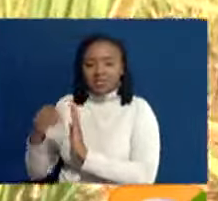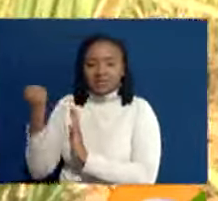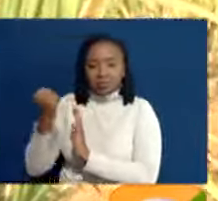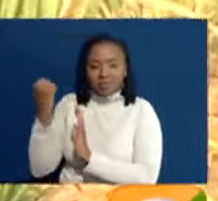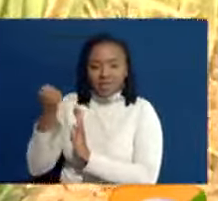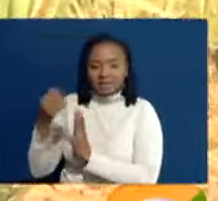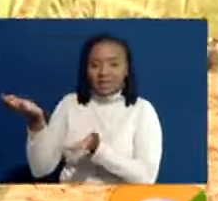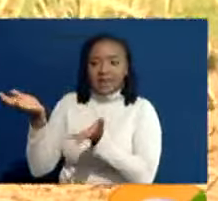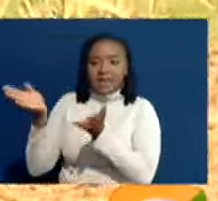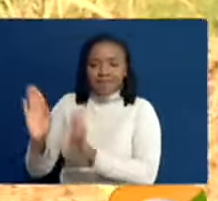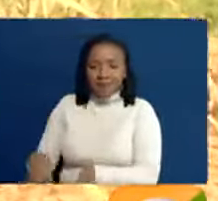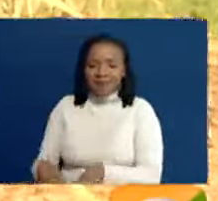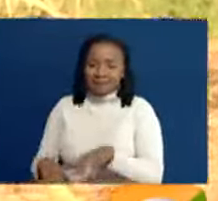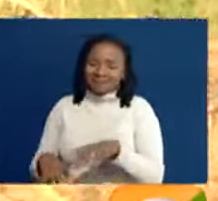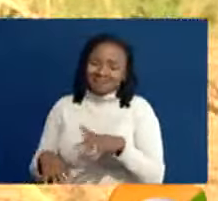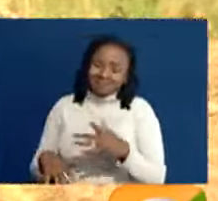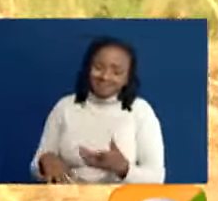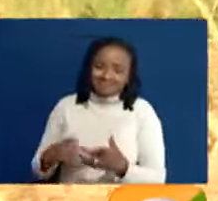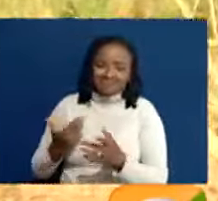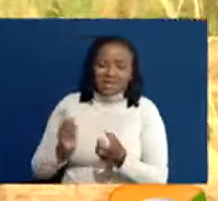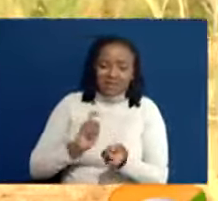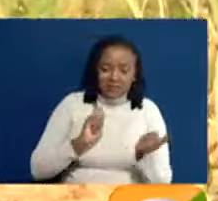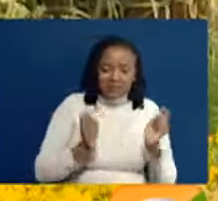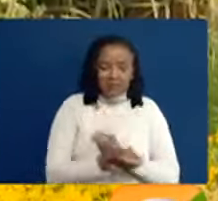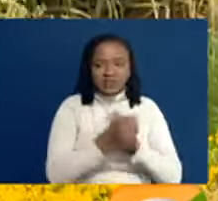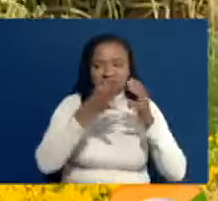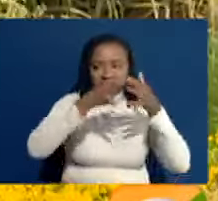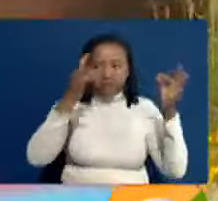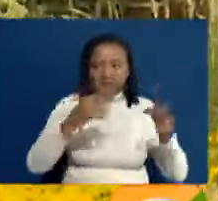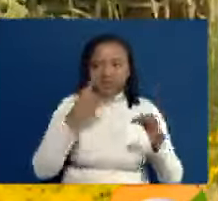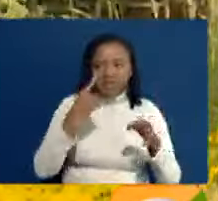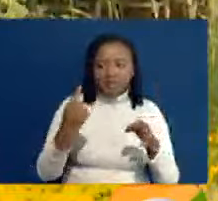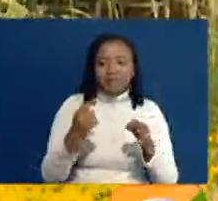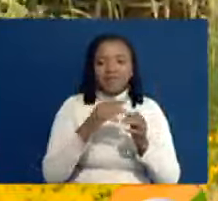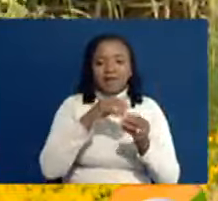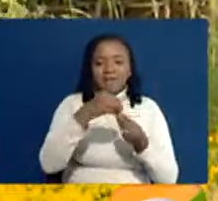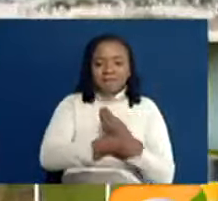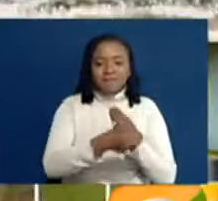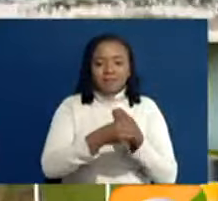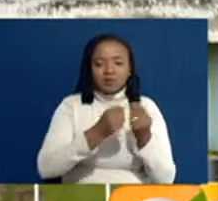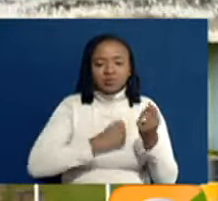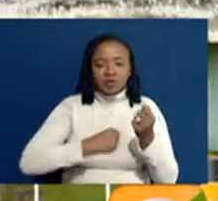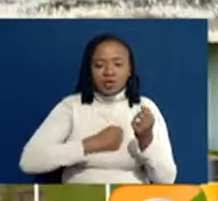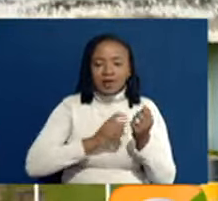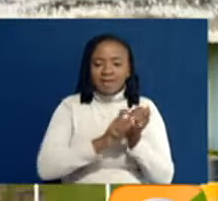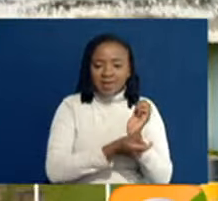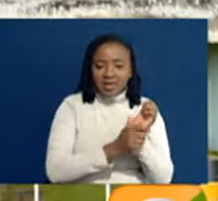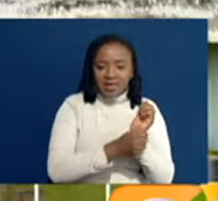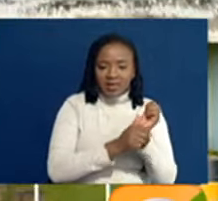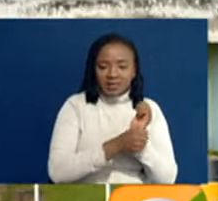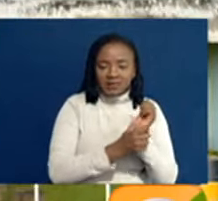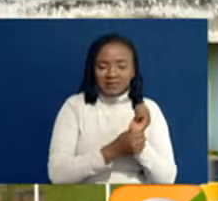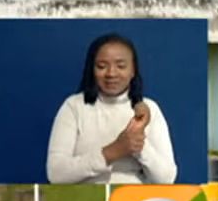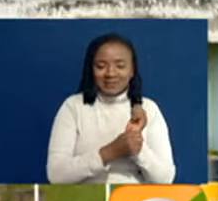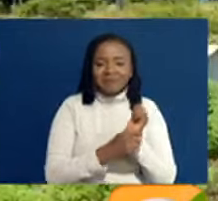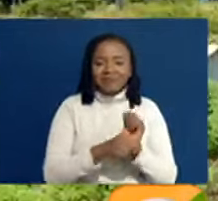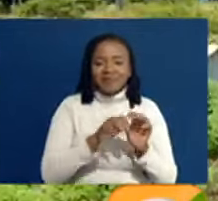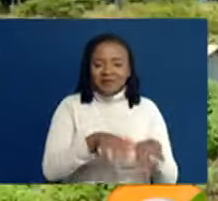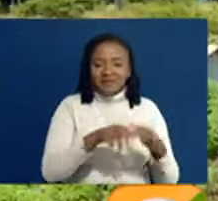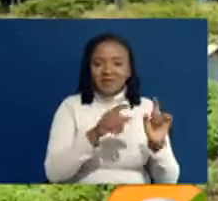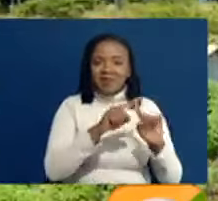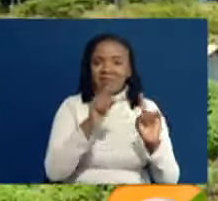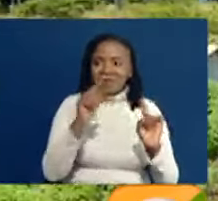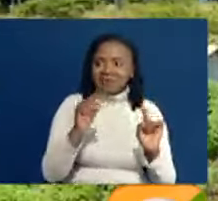They had to resort to maize farming to sustain themselves as the company went under receivership, but last week's pronouncement